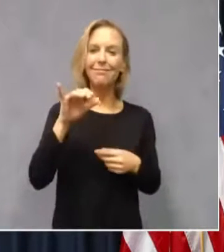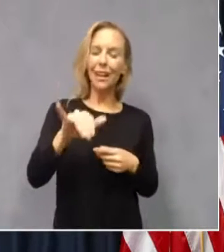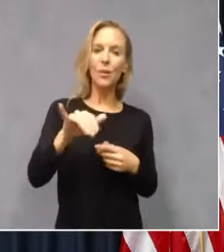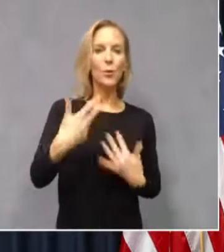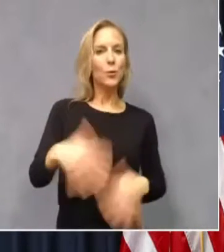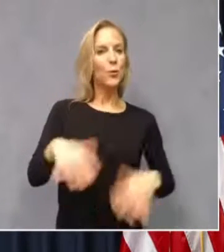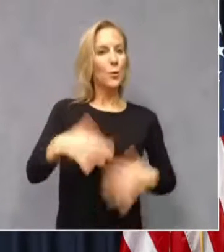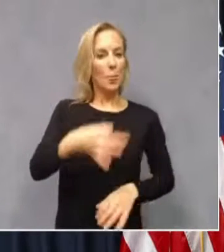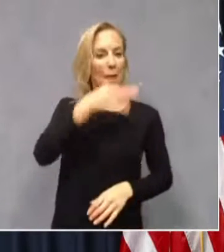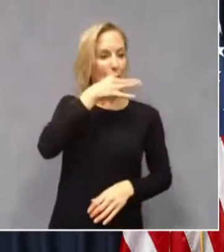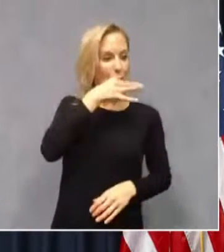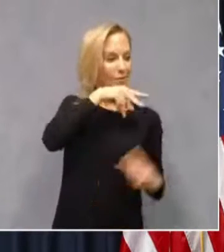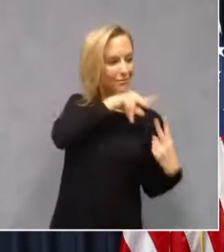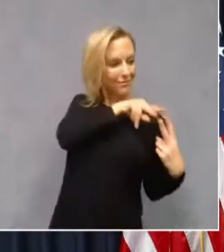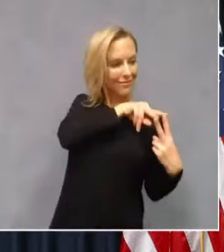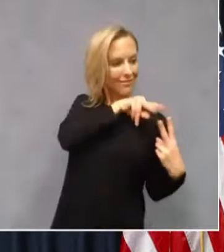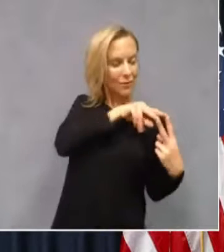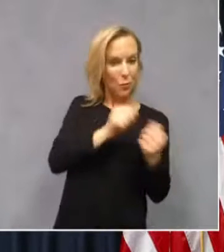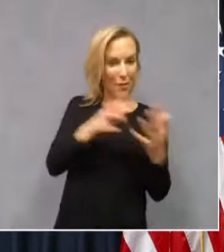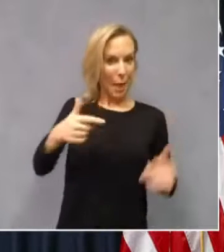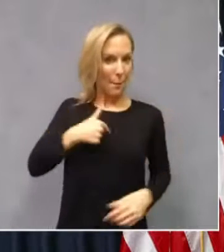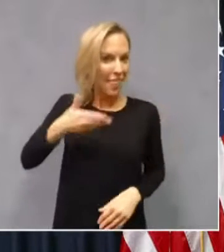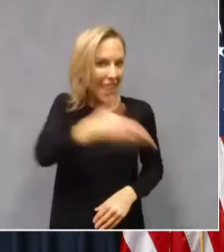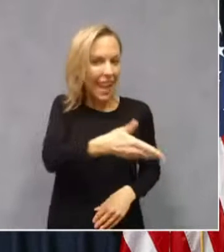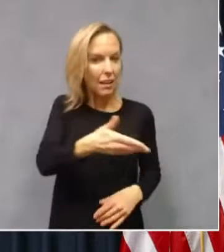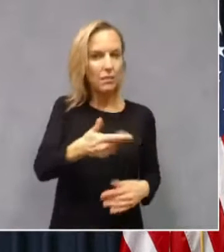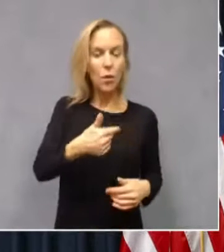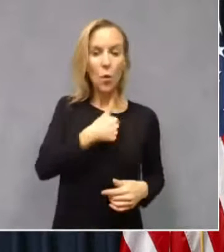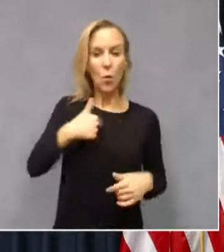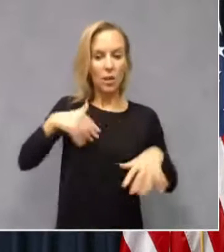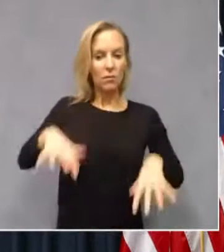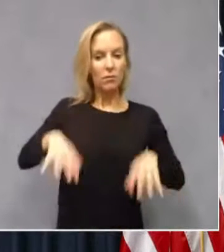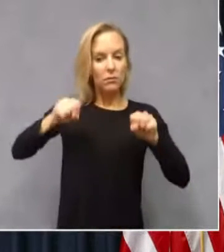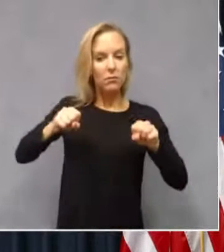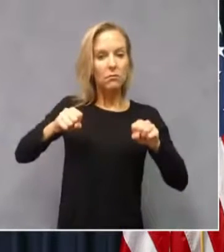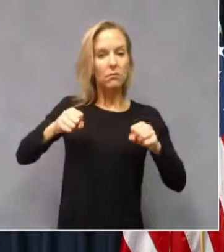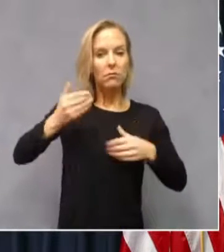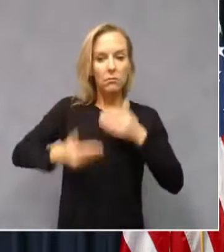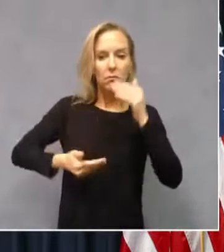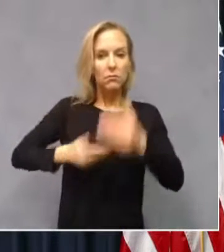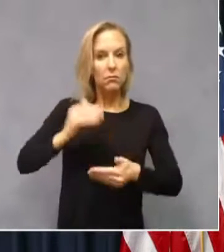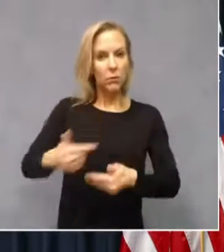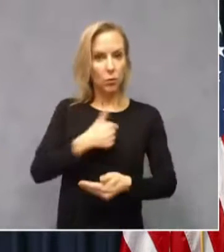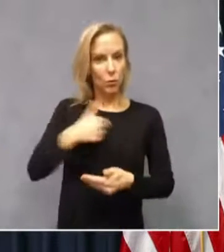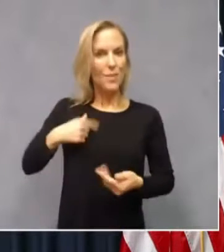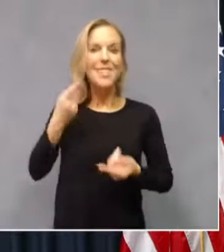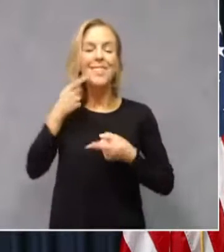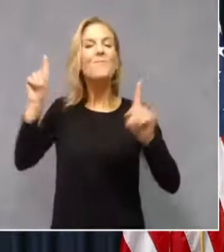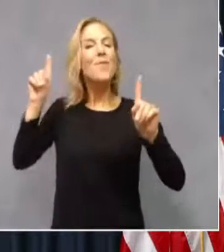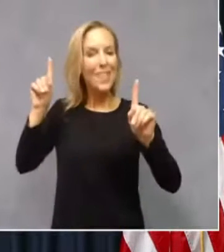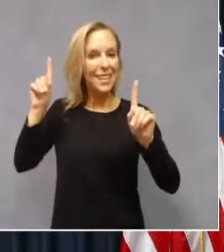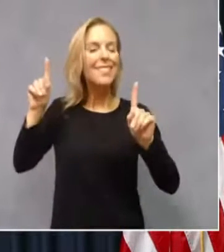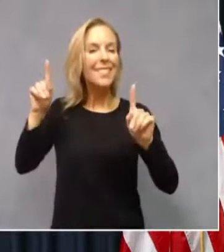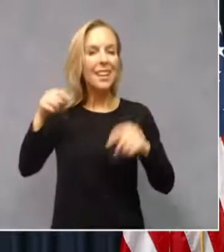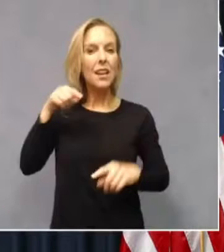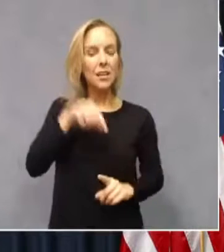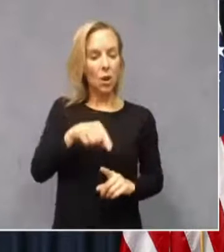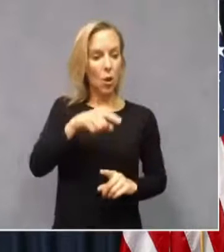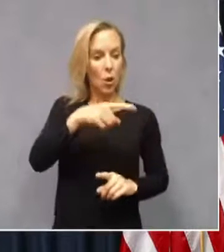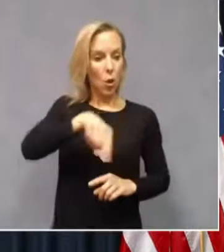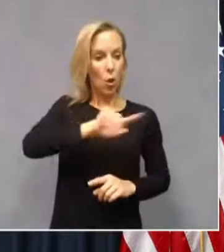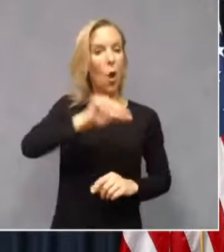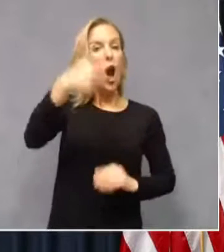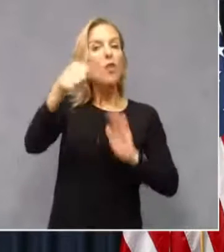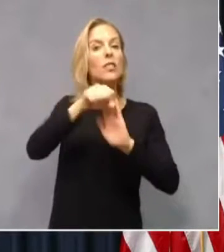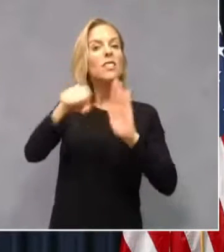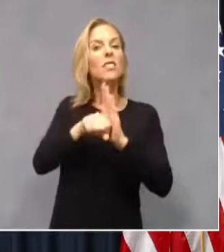them without me in the room is that the steps we've taken work, and where people are not taking action or don't have authority to take action,